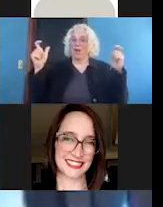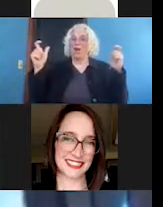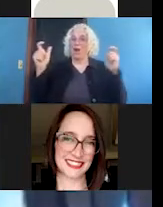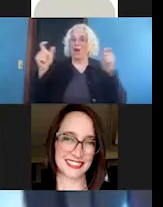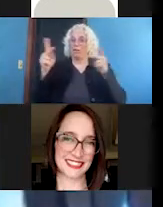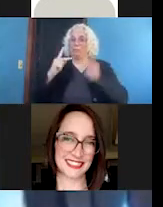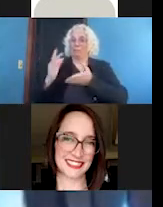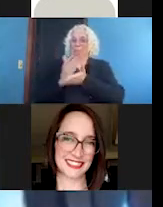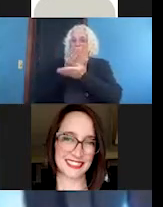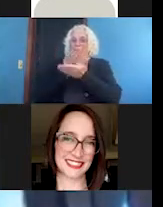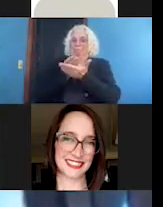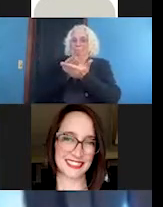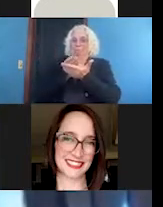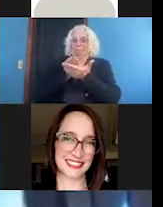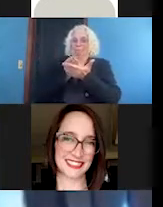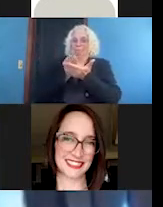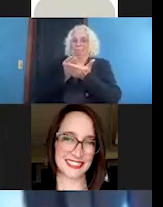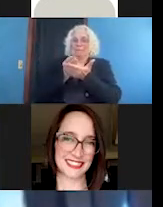a lot of our